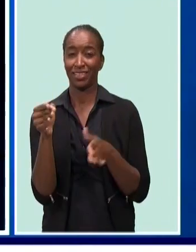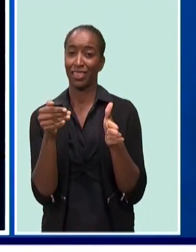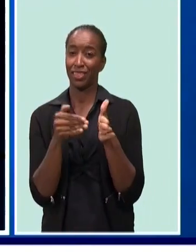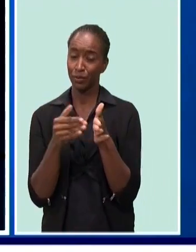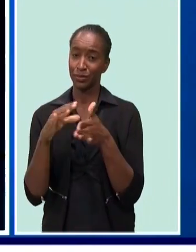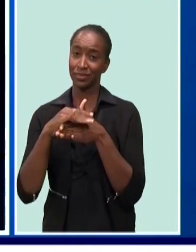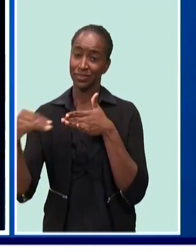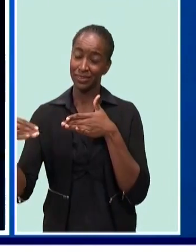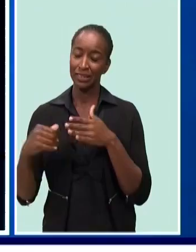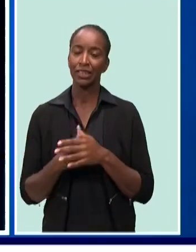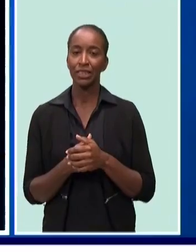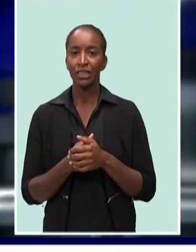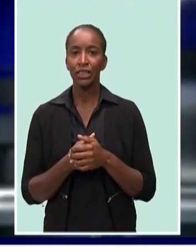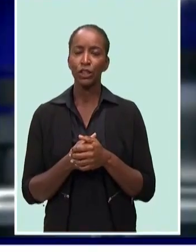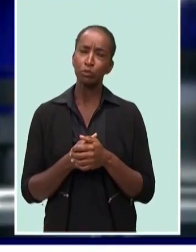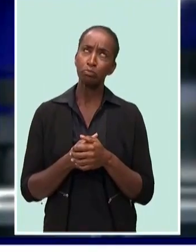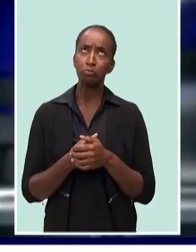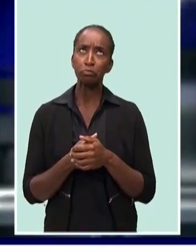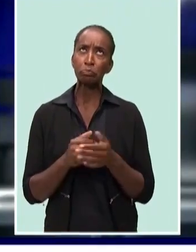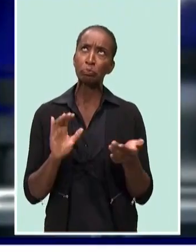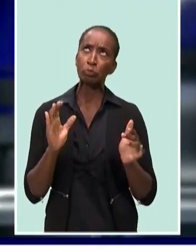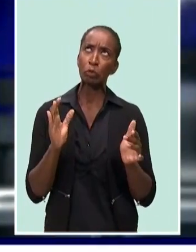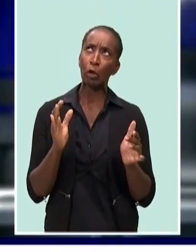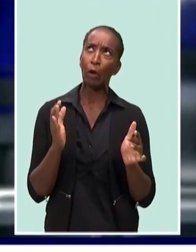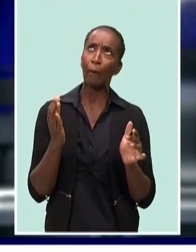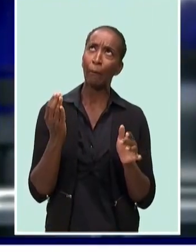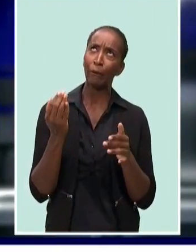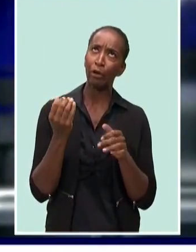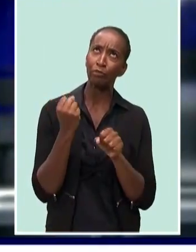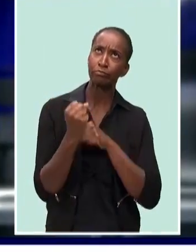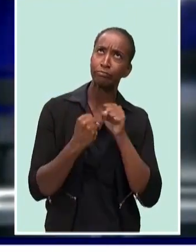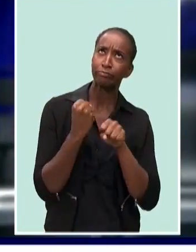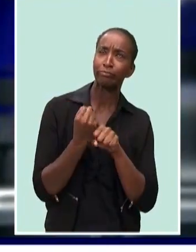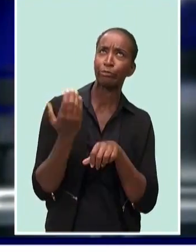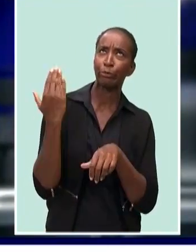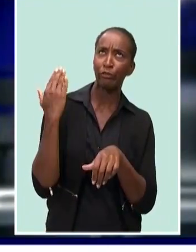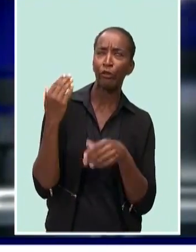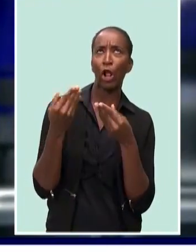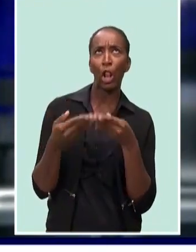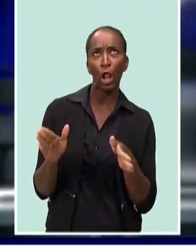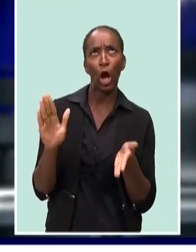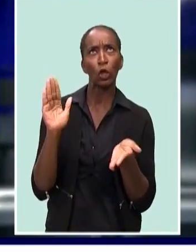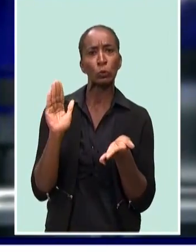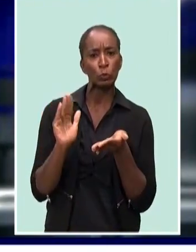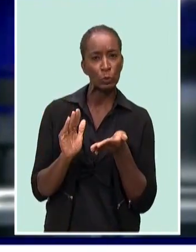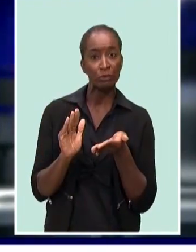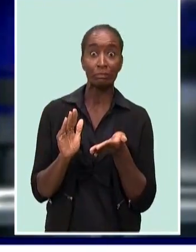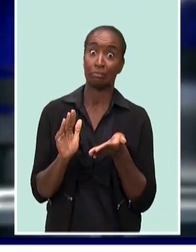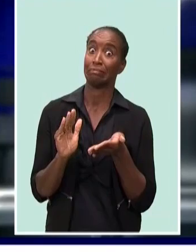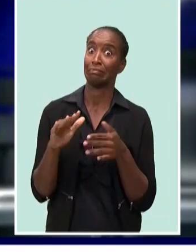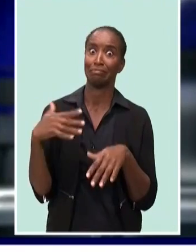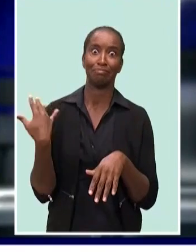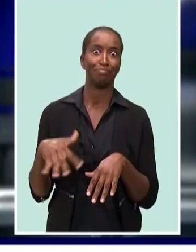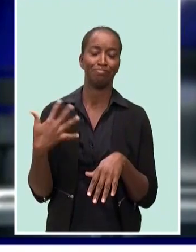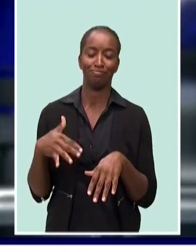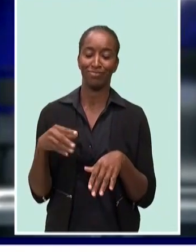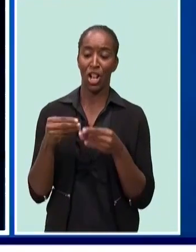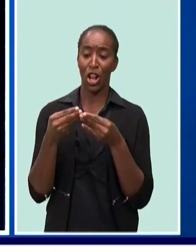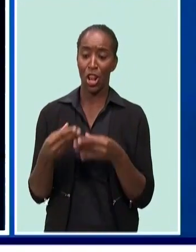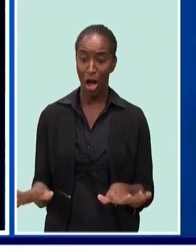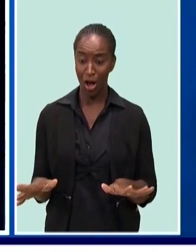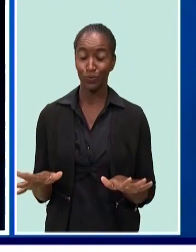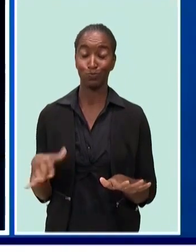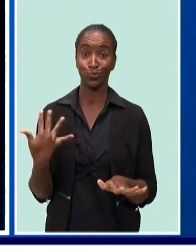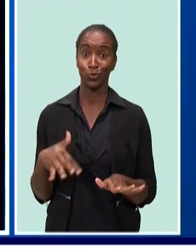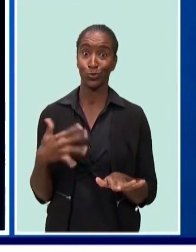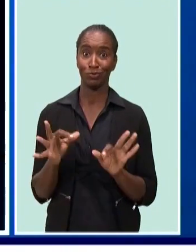$36,000. Now, while the gap wasn't as huge as the previous year, quite frankly, it still was a significant loss. Finally,